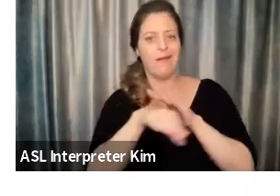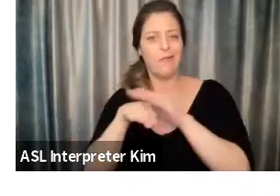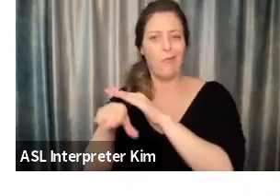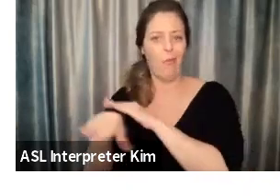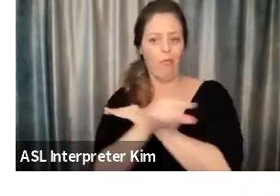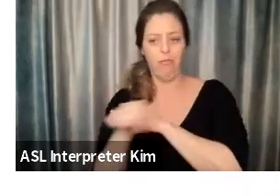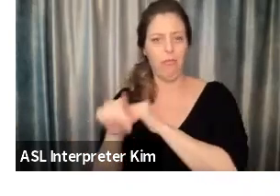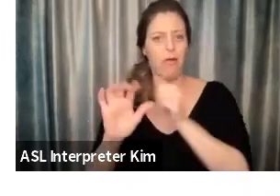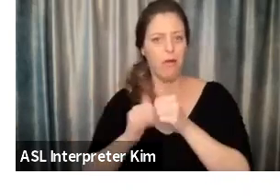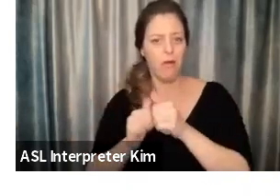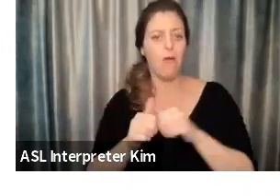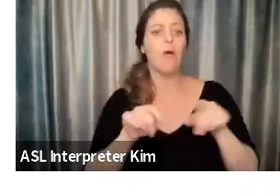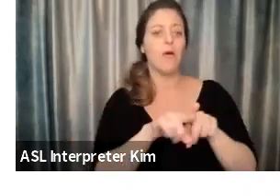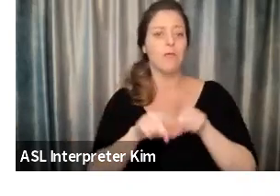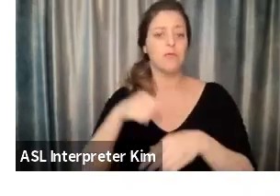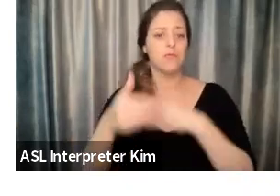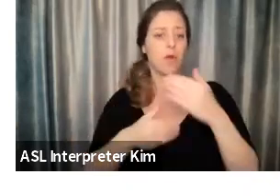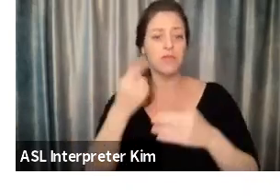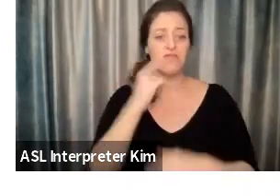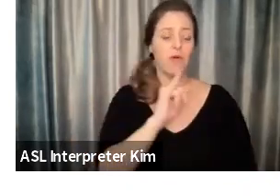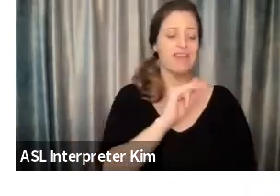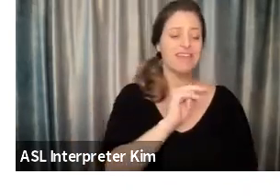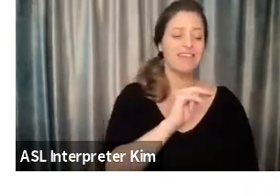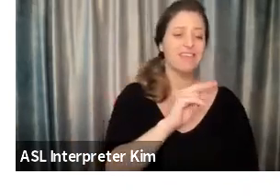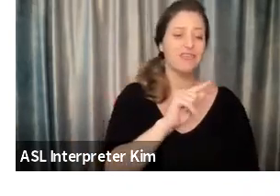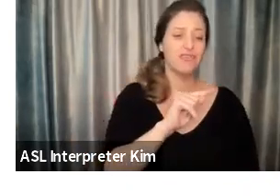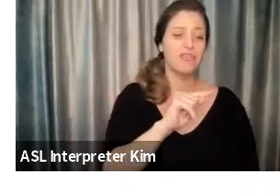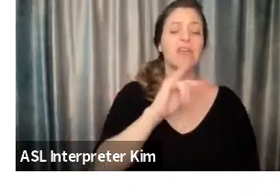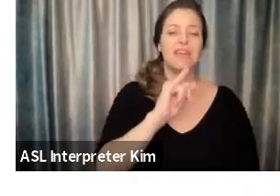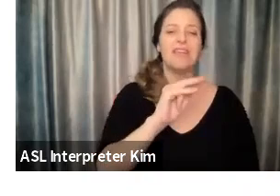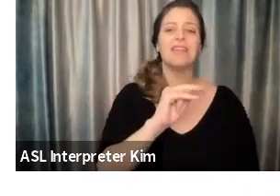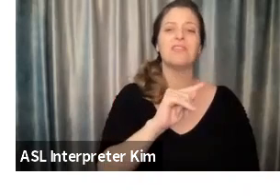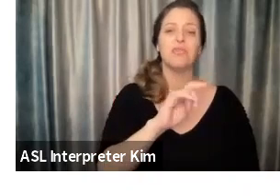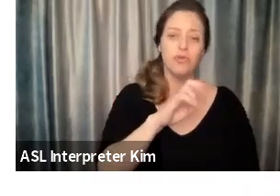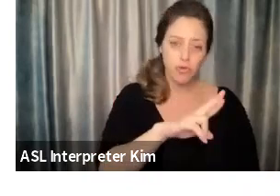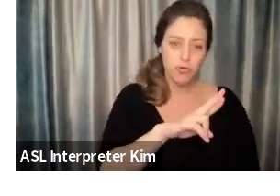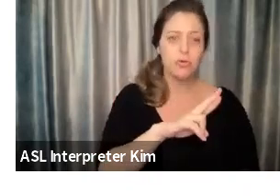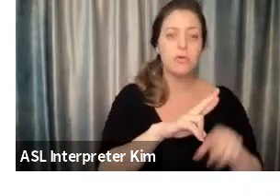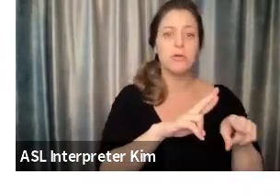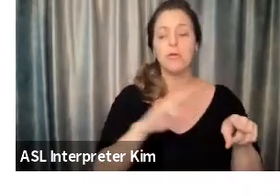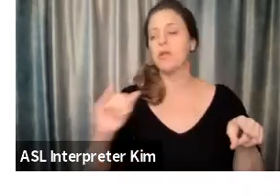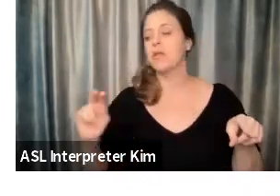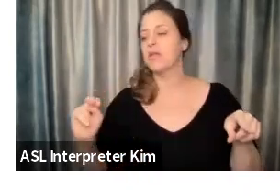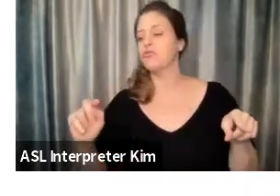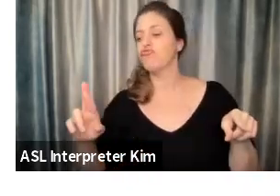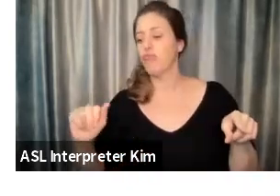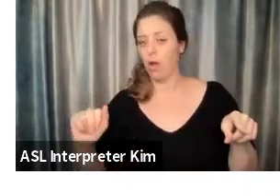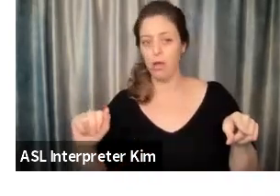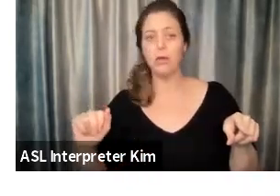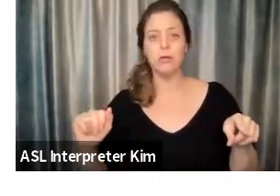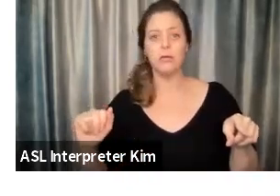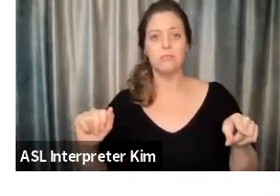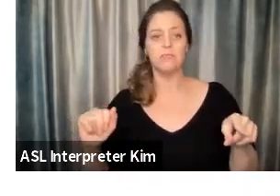process for families who then might consider want to leave the district with inter-district transfers, what is called